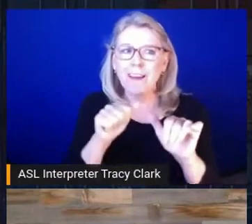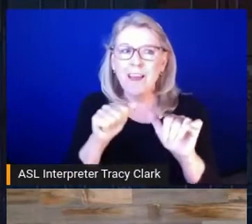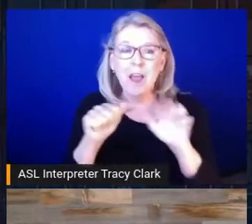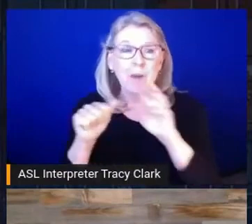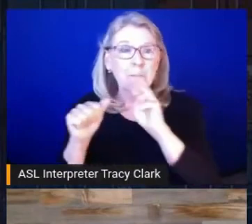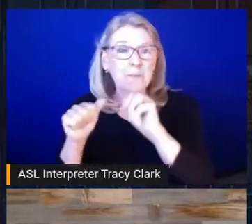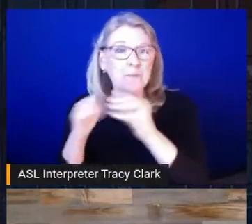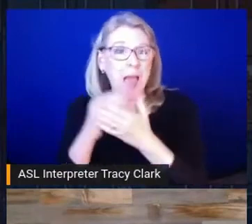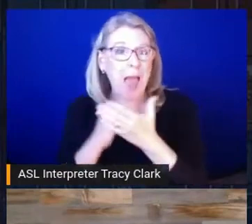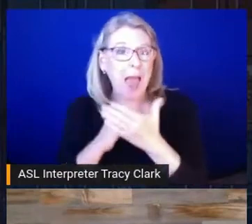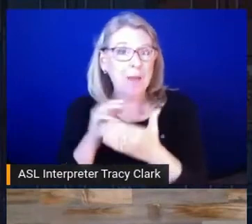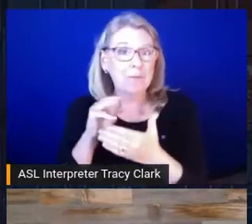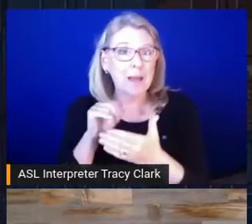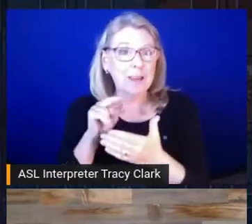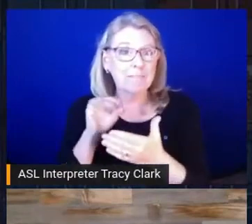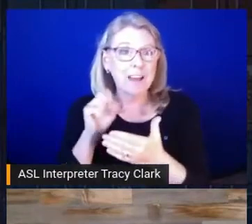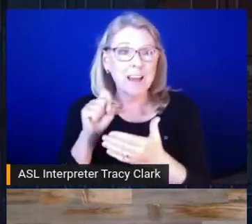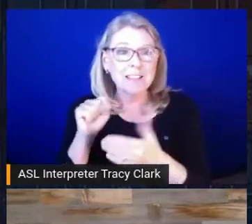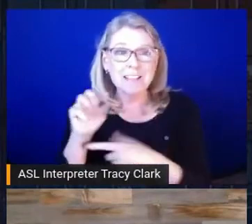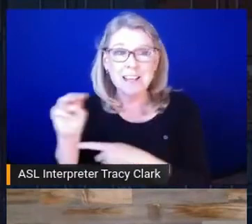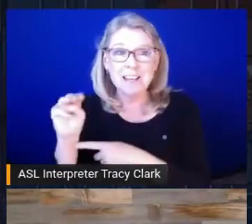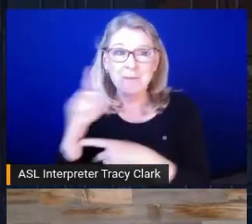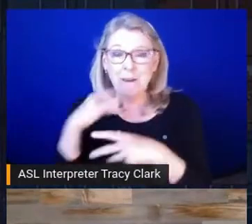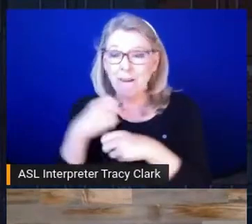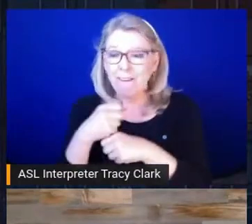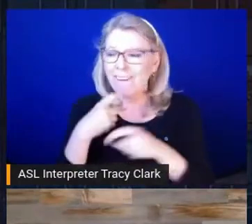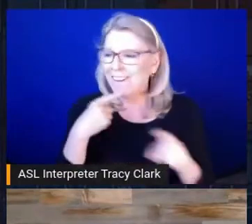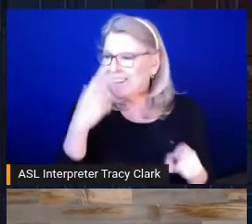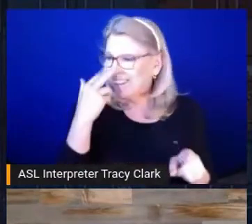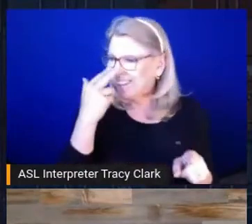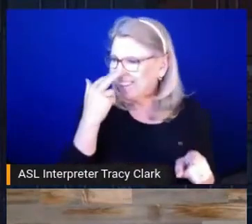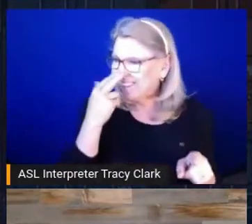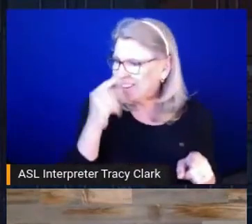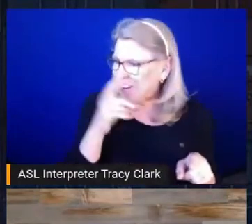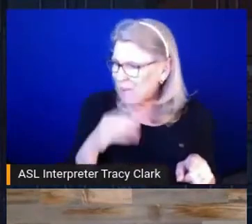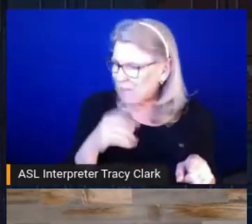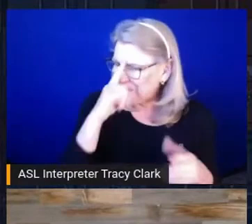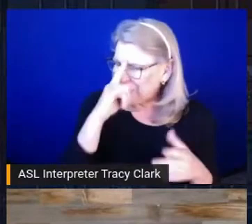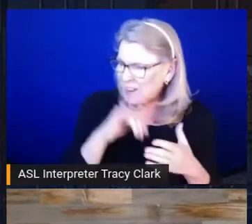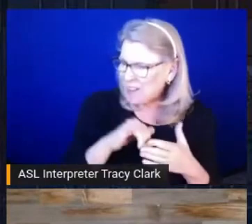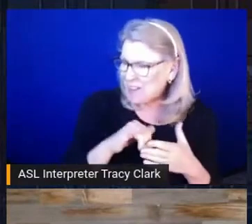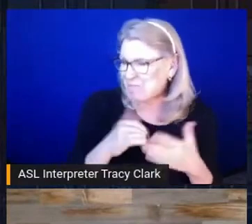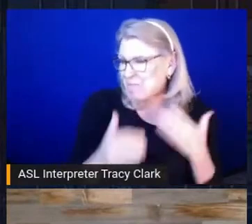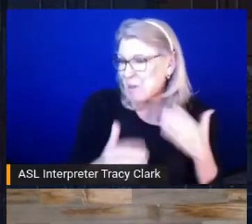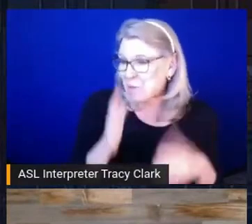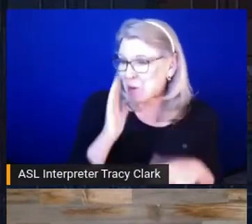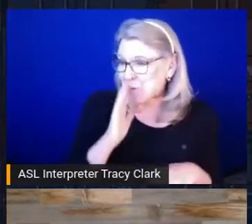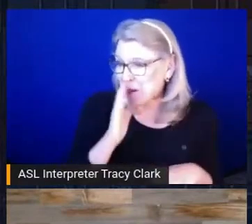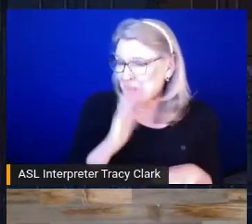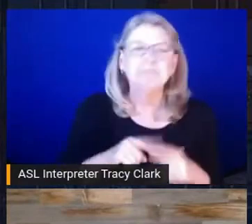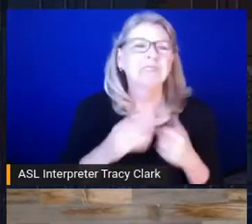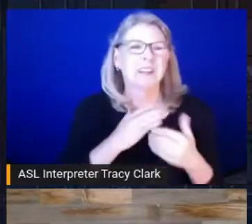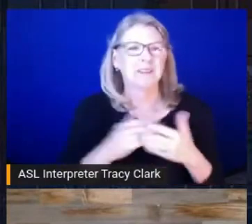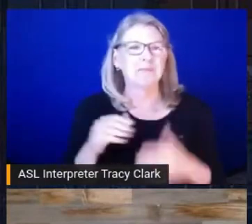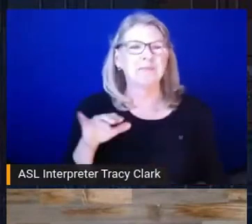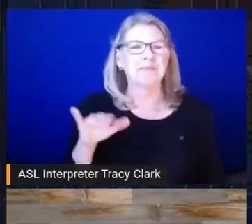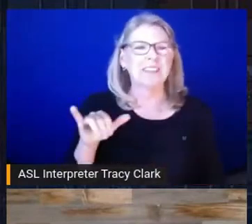it. Good call. Okay, so let's talk about YAML, yet another markdown language.